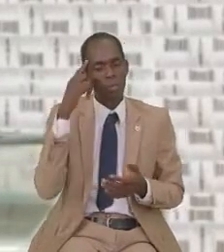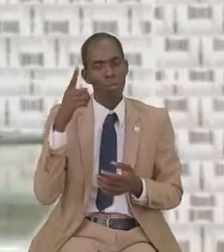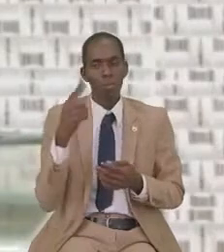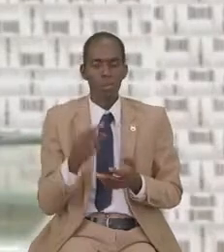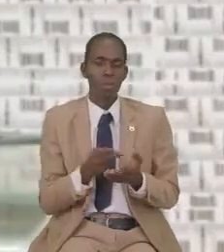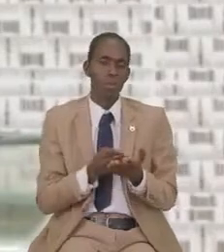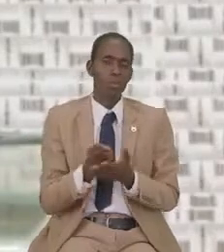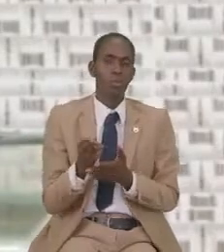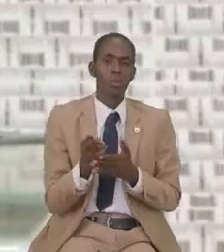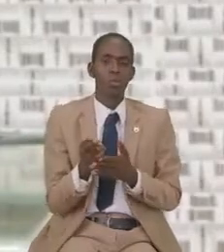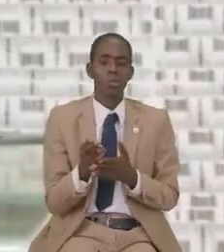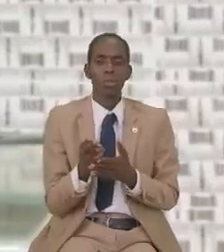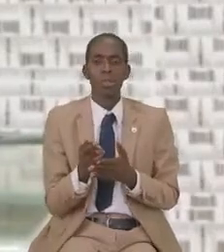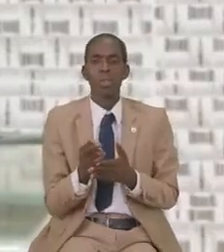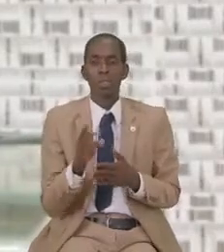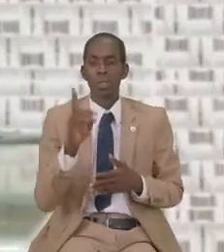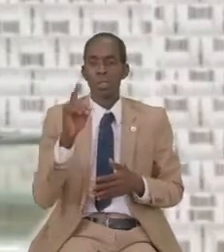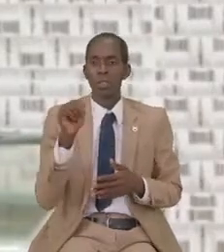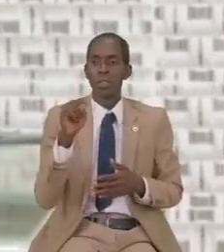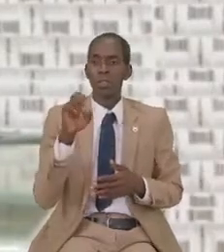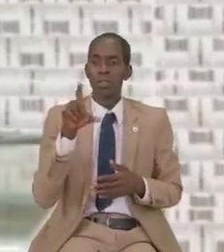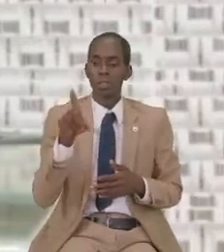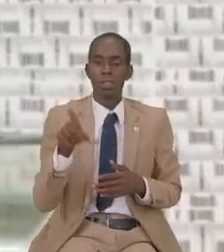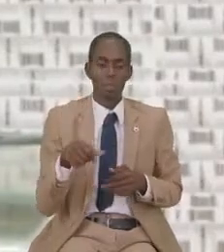truth. Daniel remained